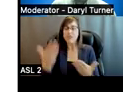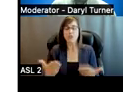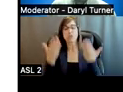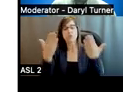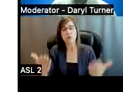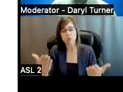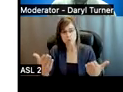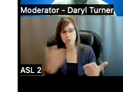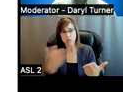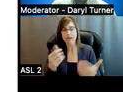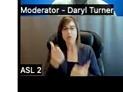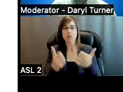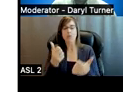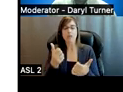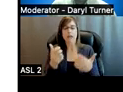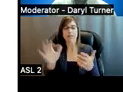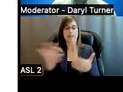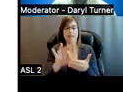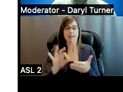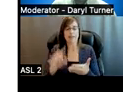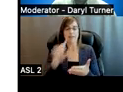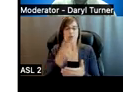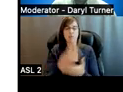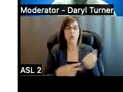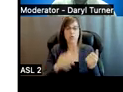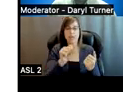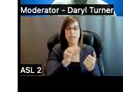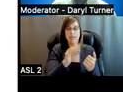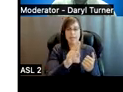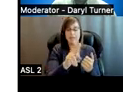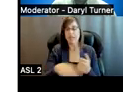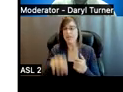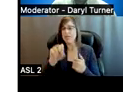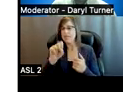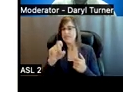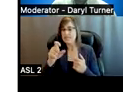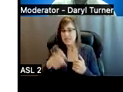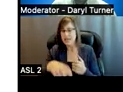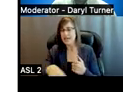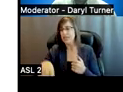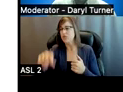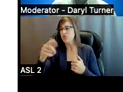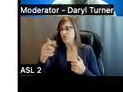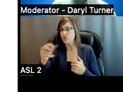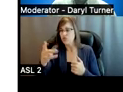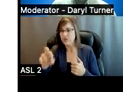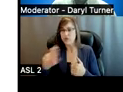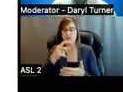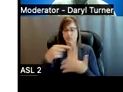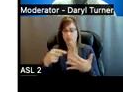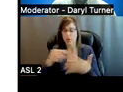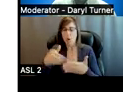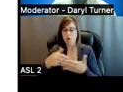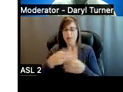which are accounting for both SABV, sex and gender, and everything in their research. So it will